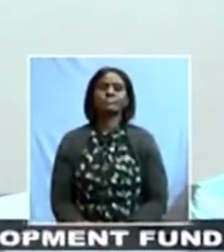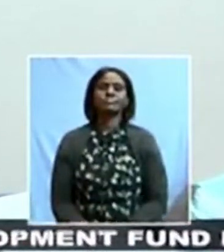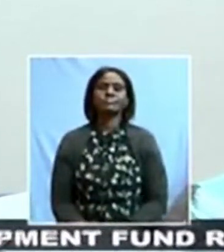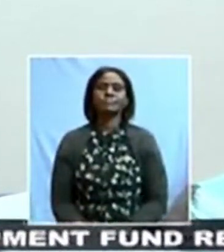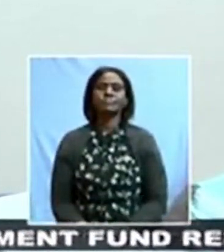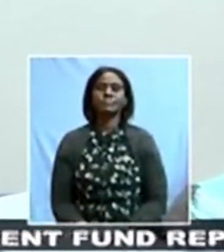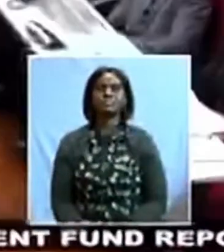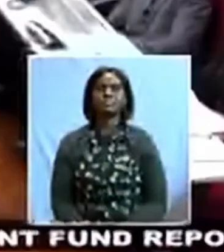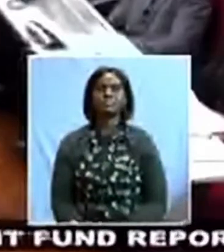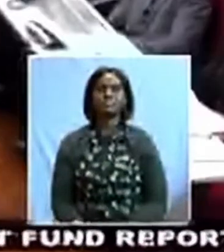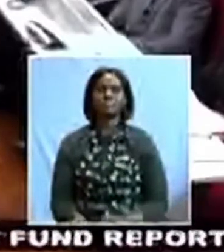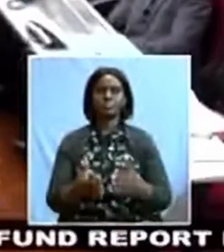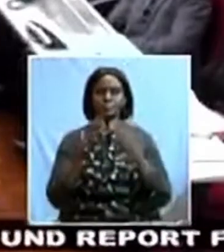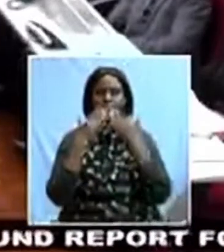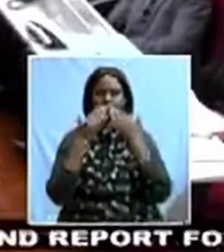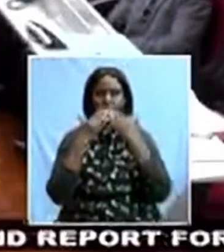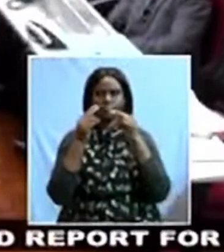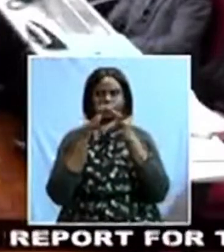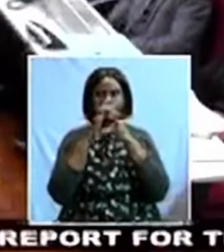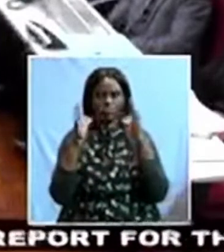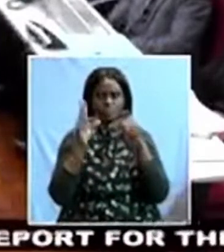Thank you very much, Chair.